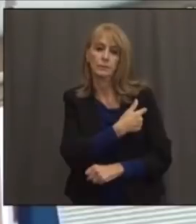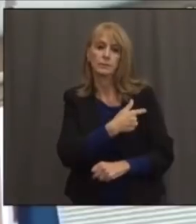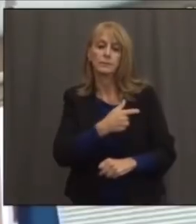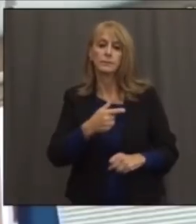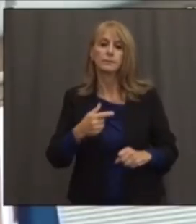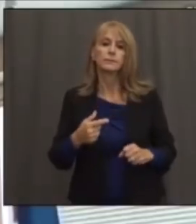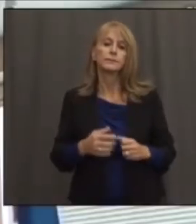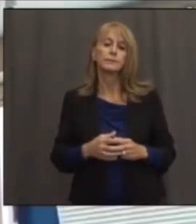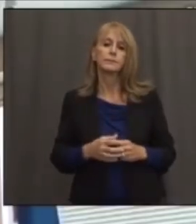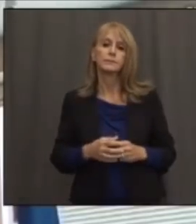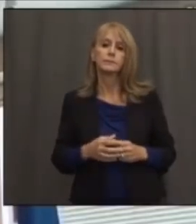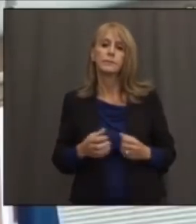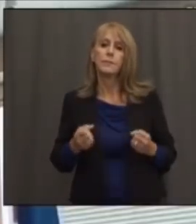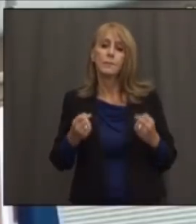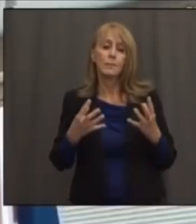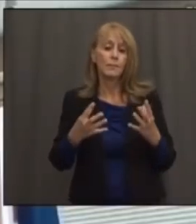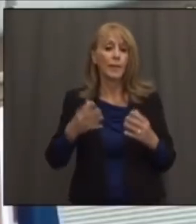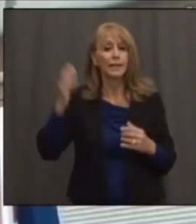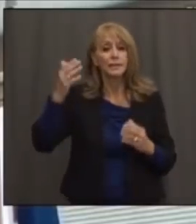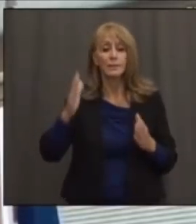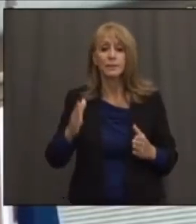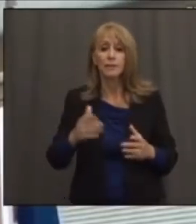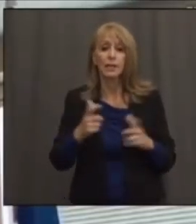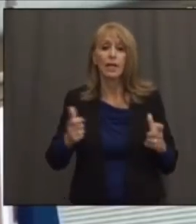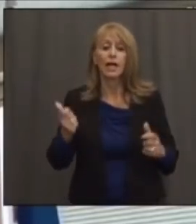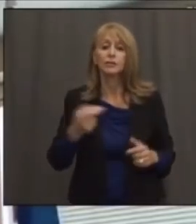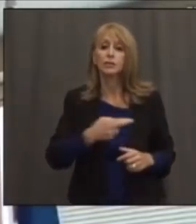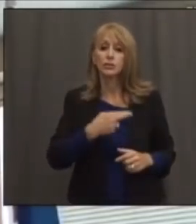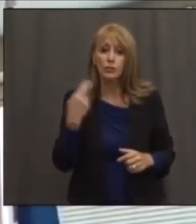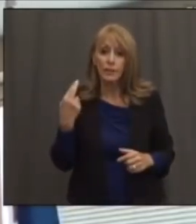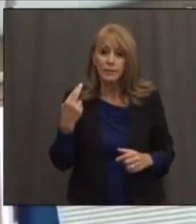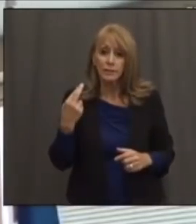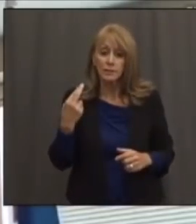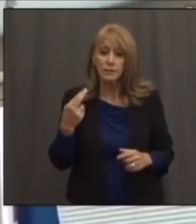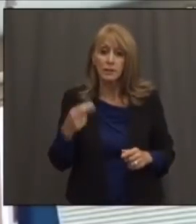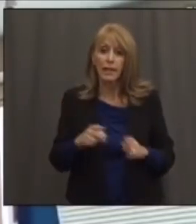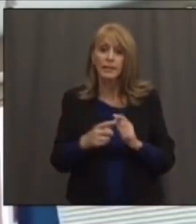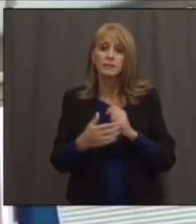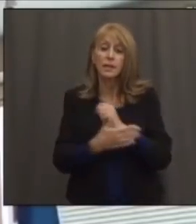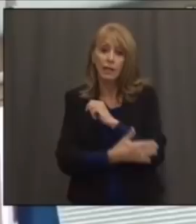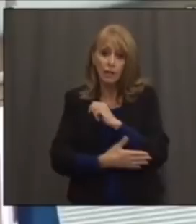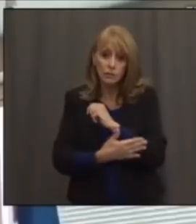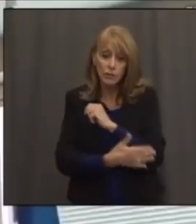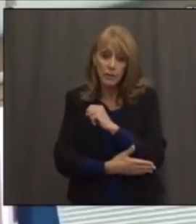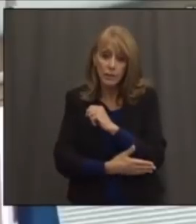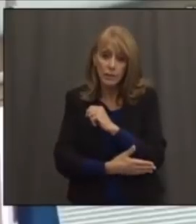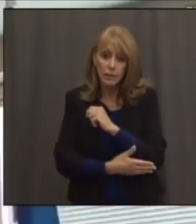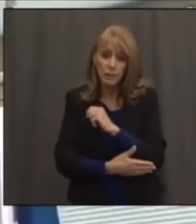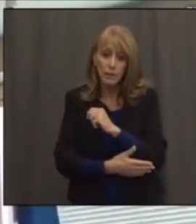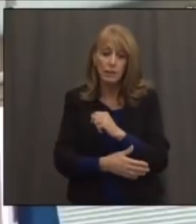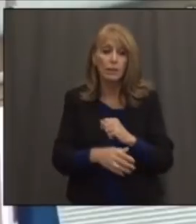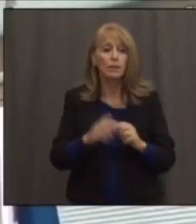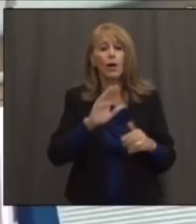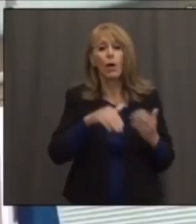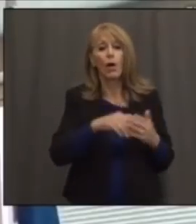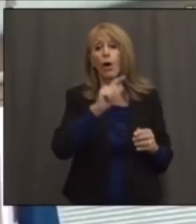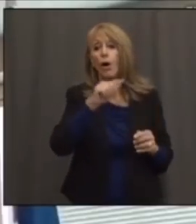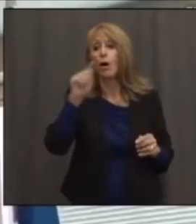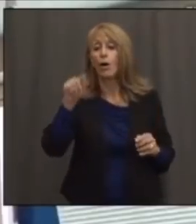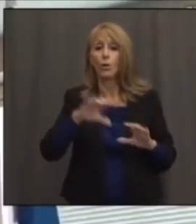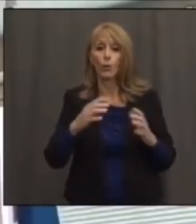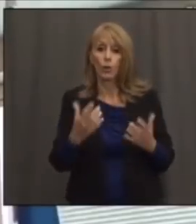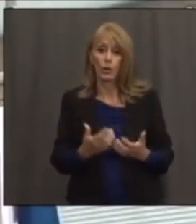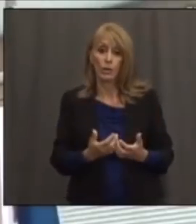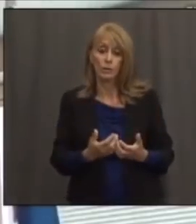this afternoon, the biggest risk we face as a country is that in places around the world